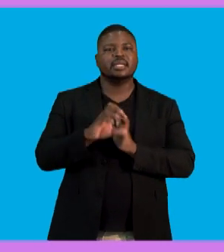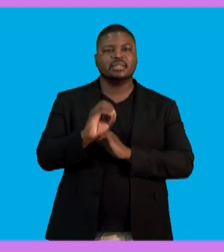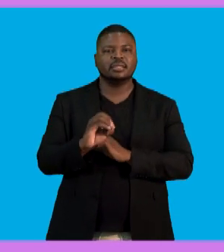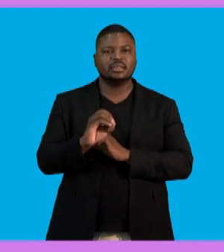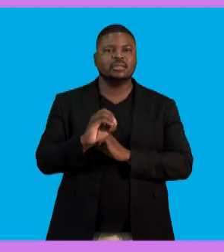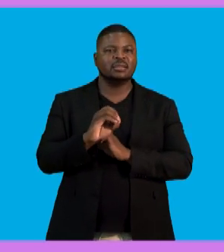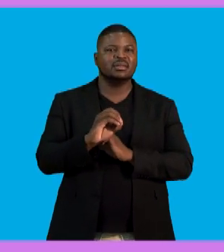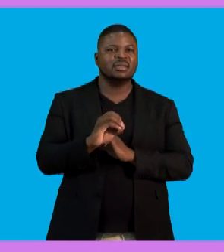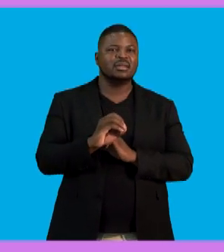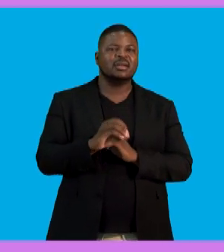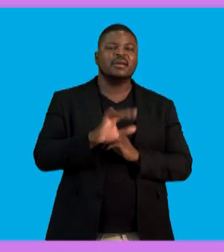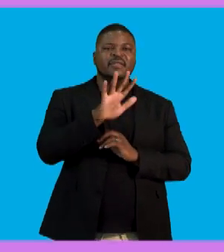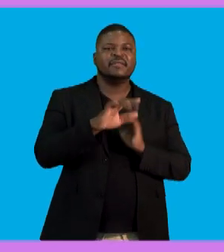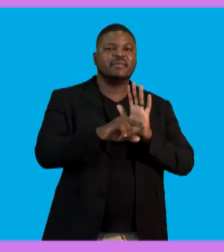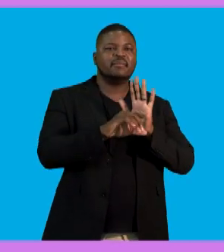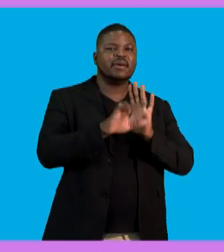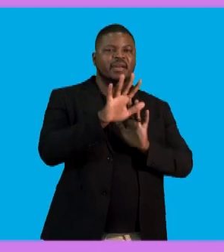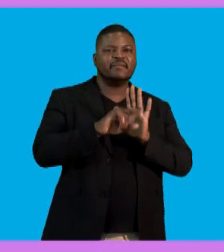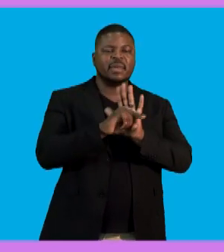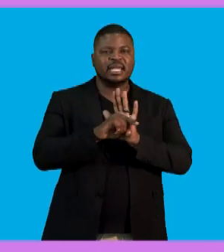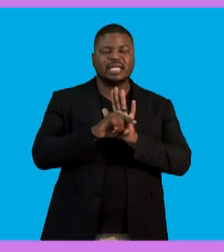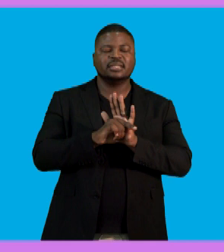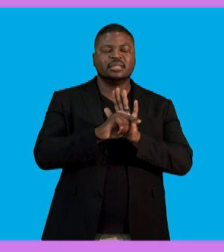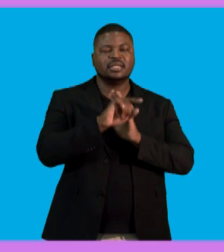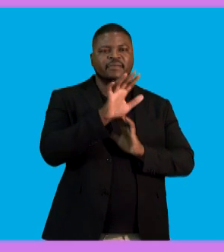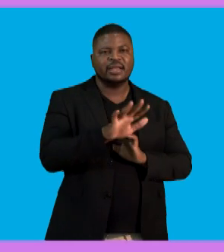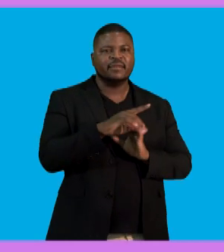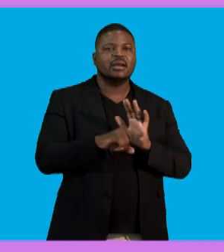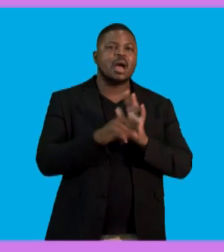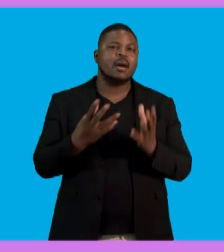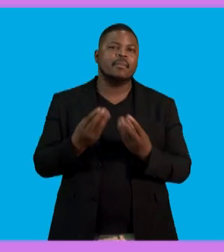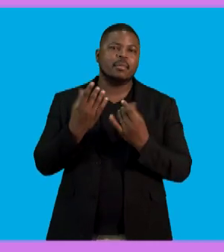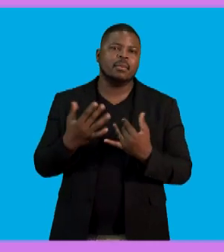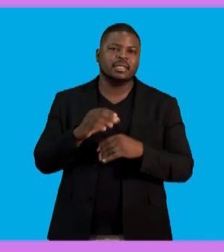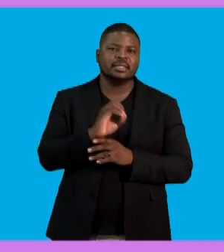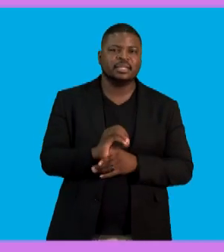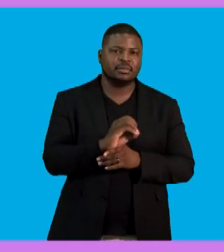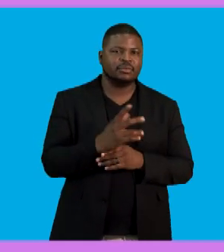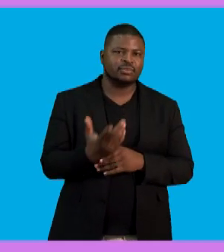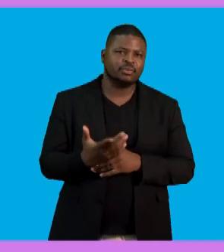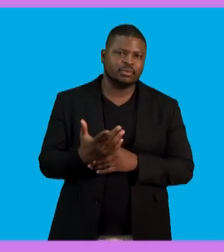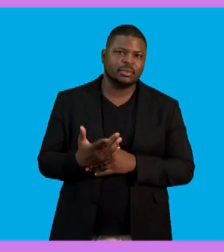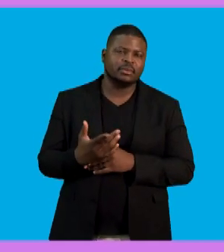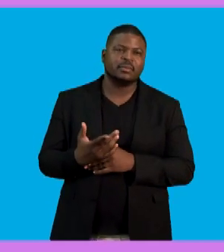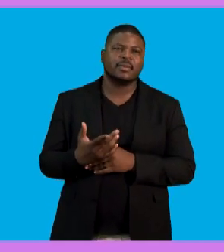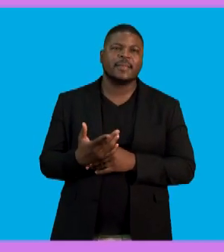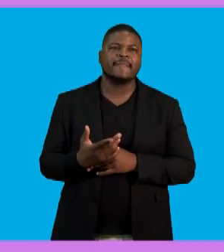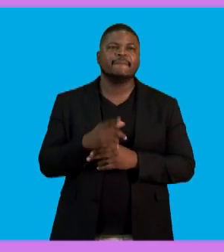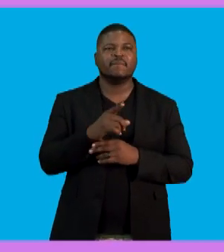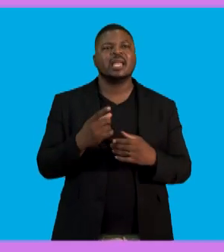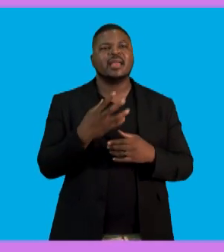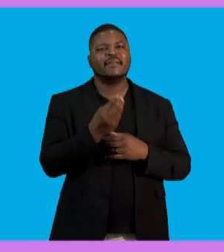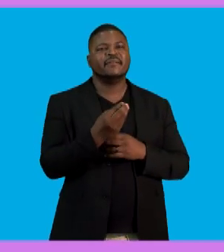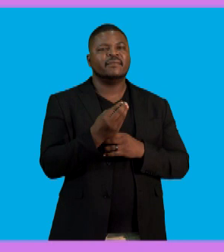show now, it's the Junior Master Chef. It starts at 6 and it ends at 6:52. So we have